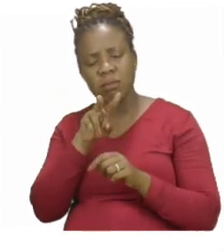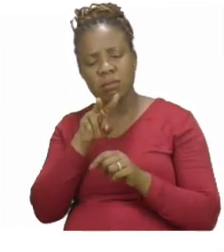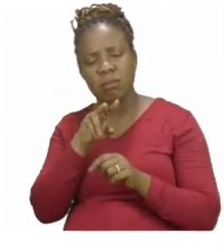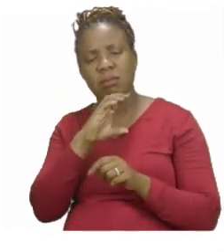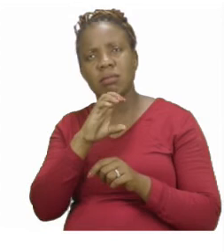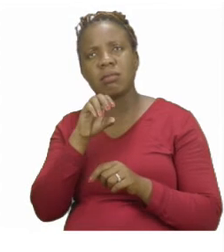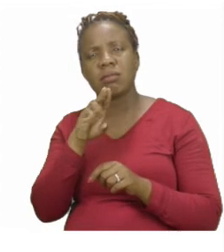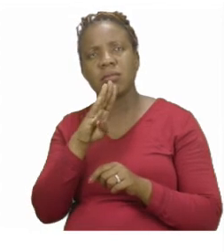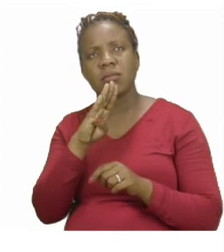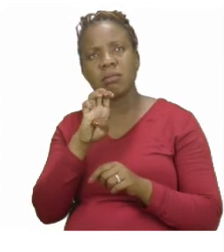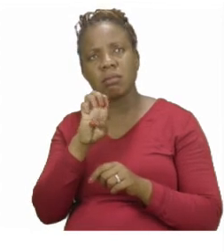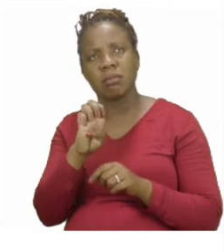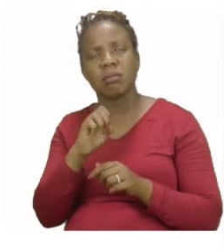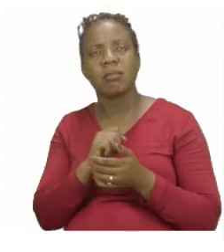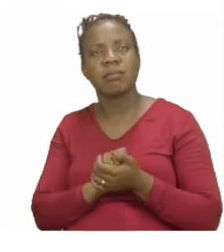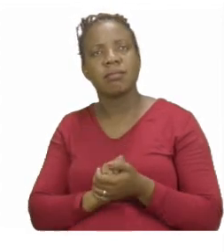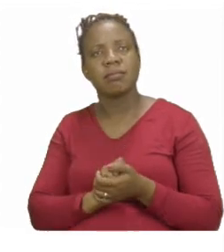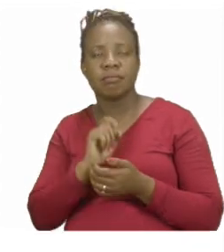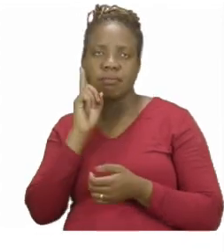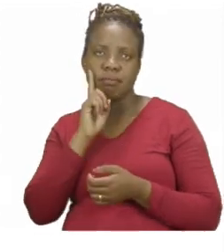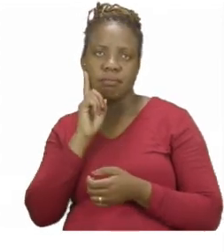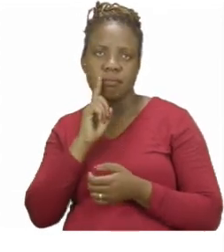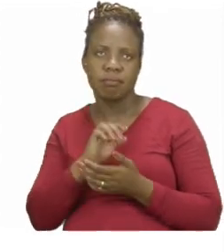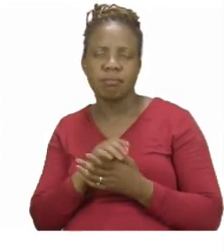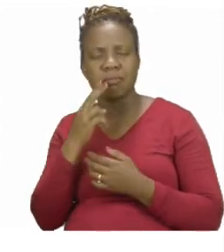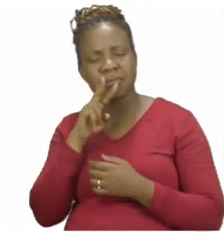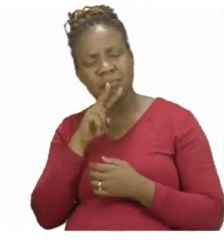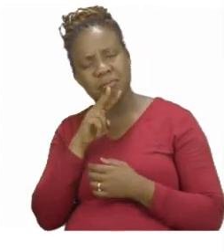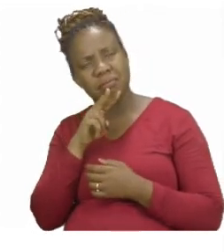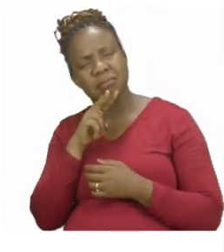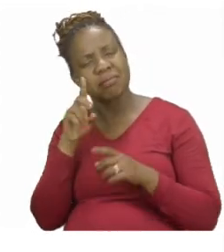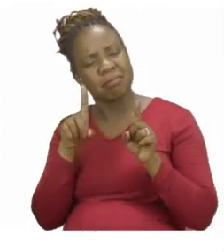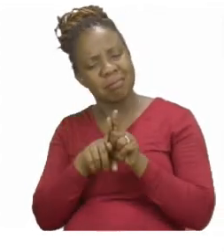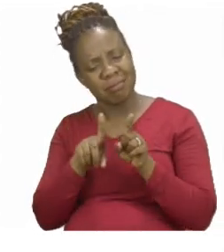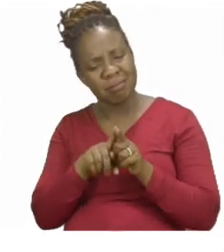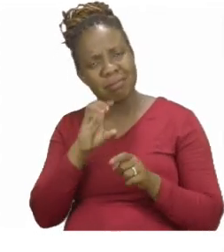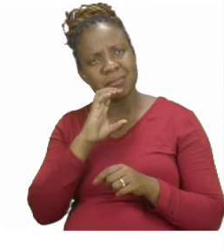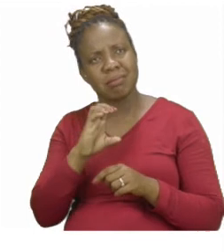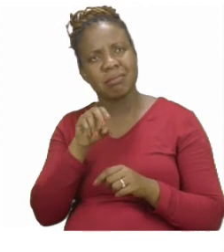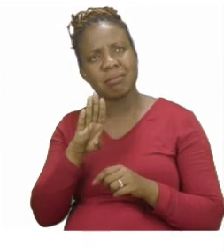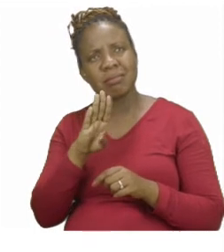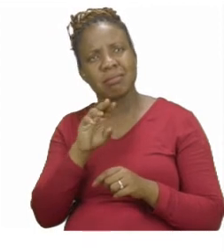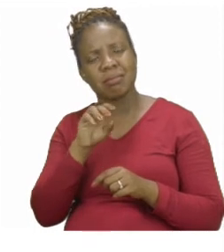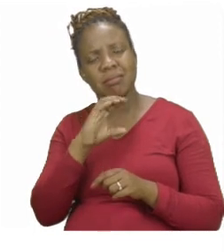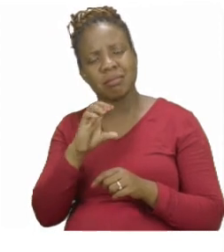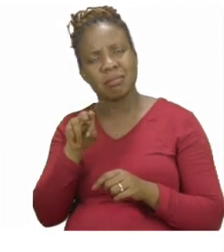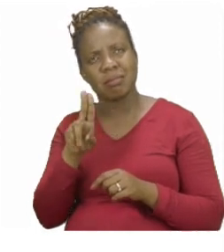look like a cube? No, it doesn't have four